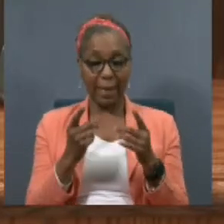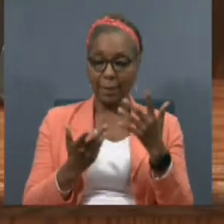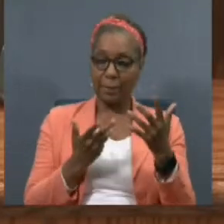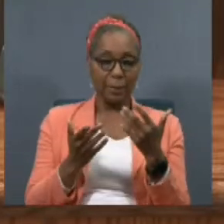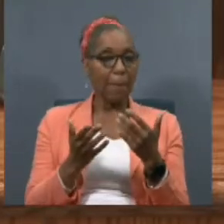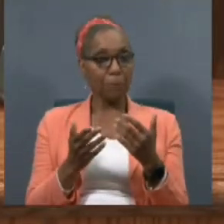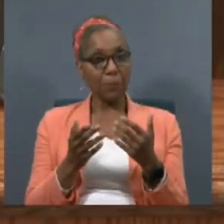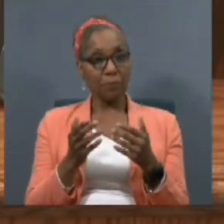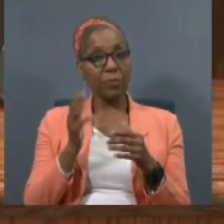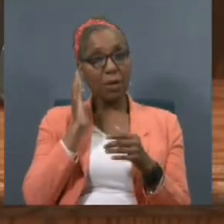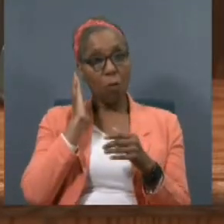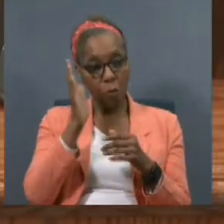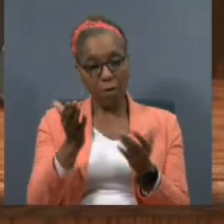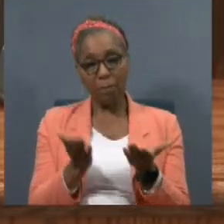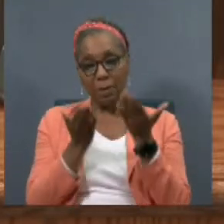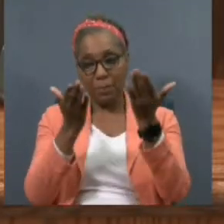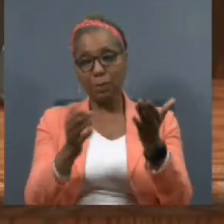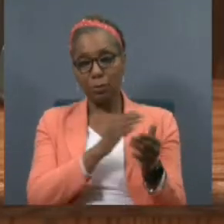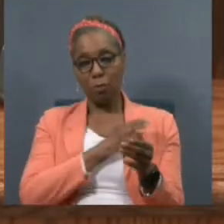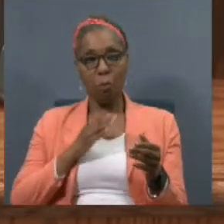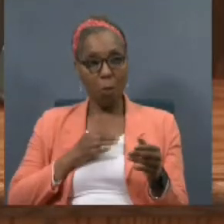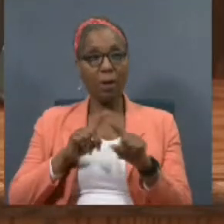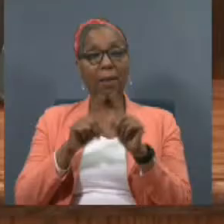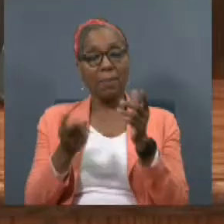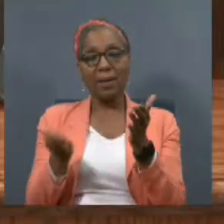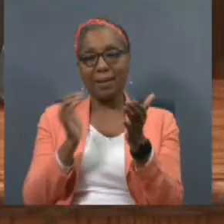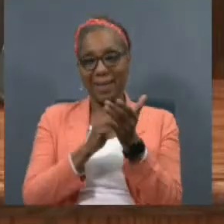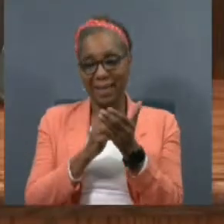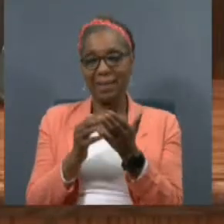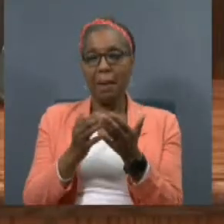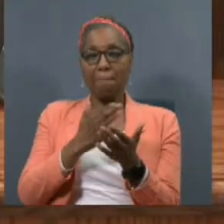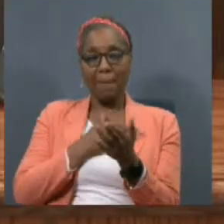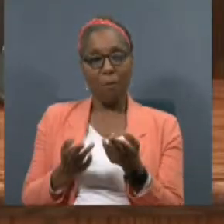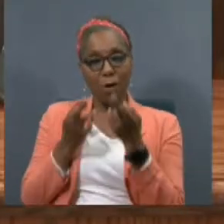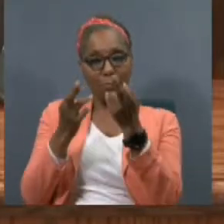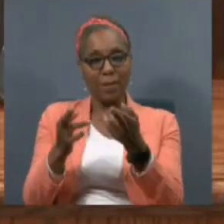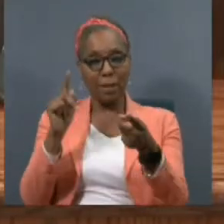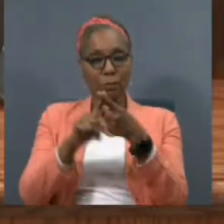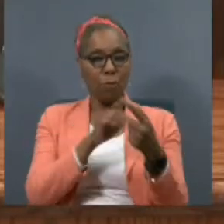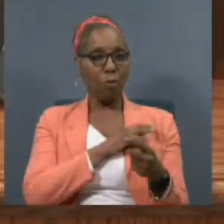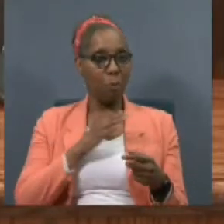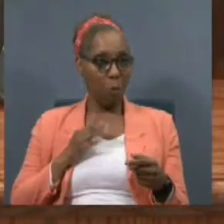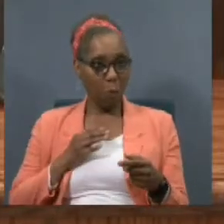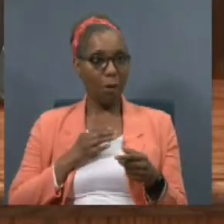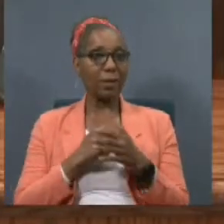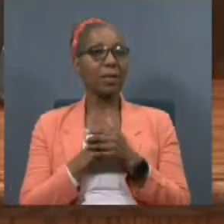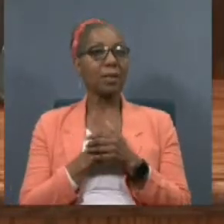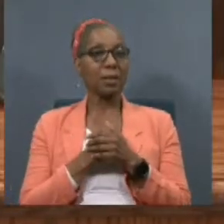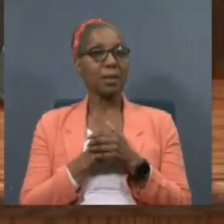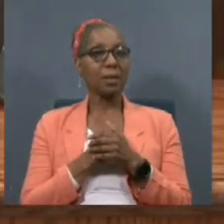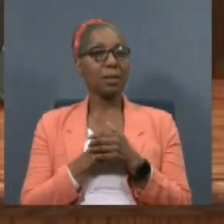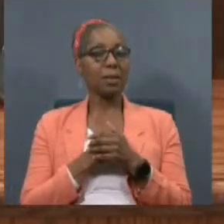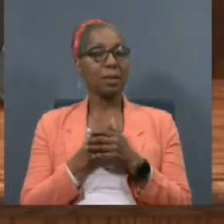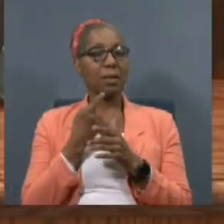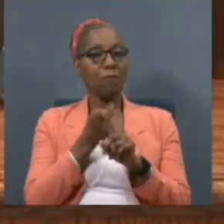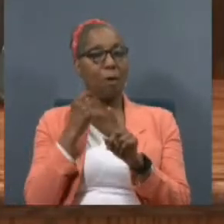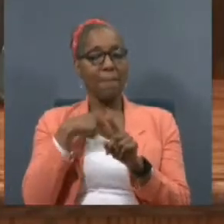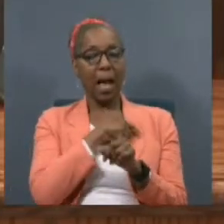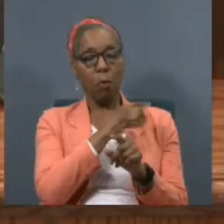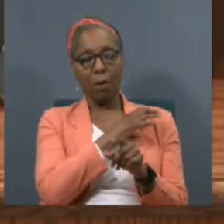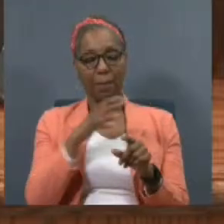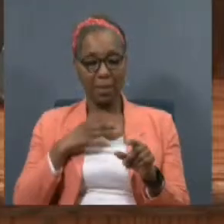another it's likely going to get appealed to the board. Again, this is just a recommendation to the board, ultimately from our commission.